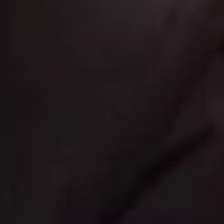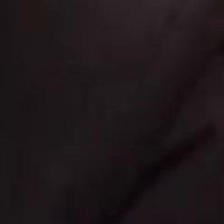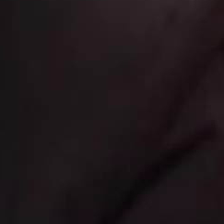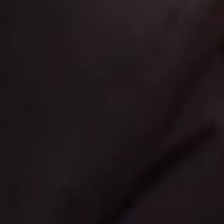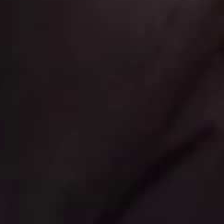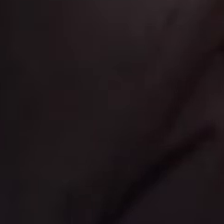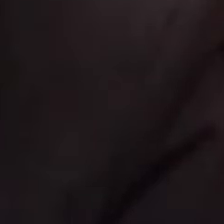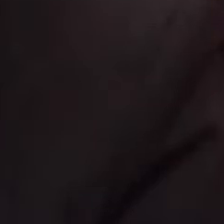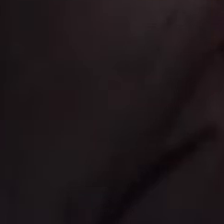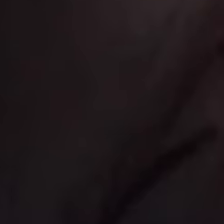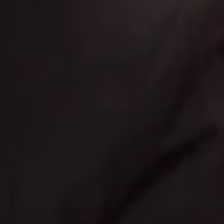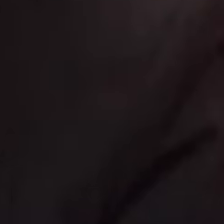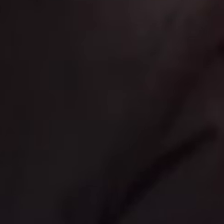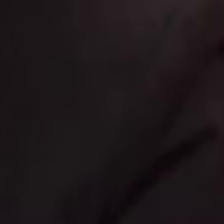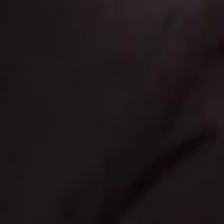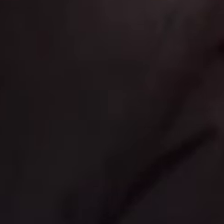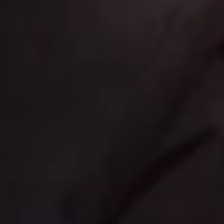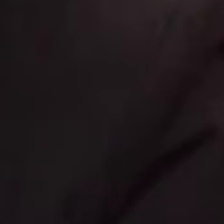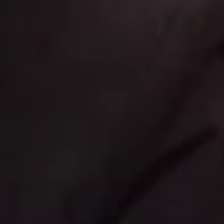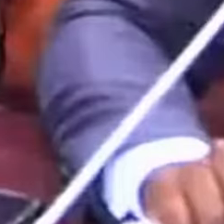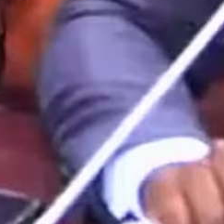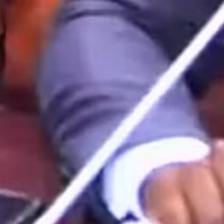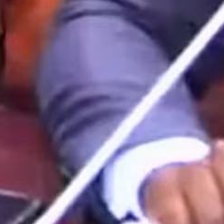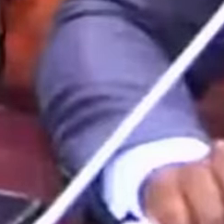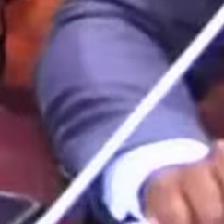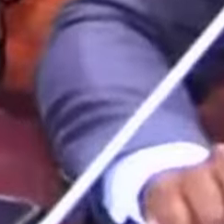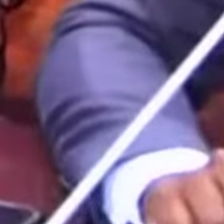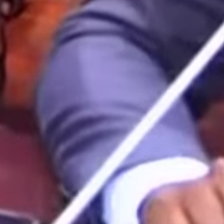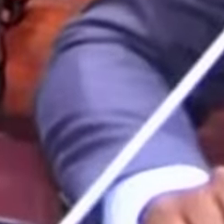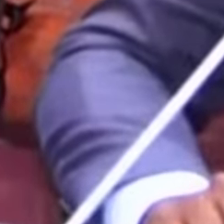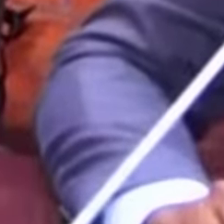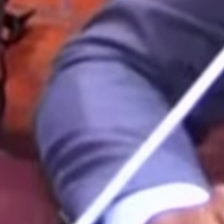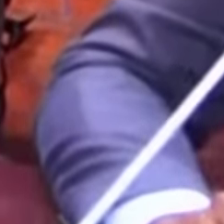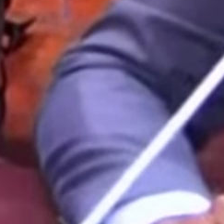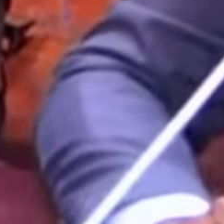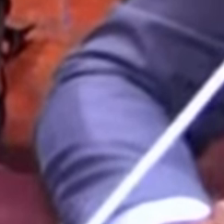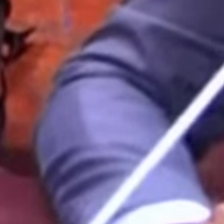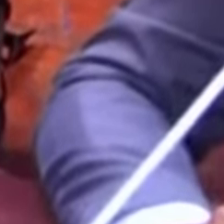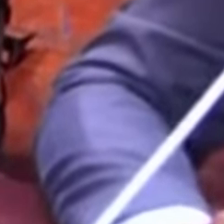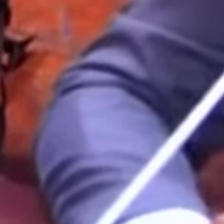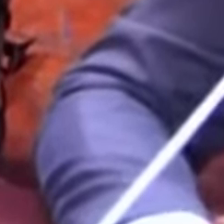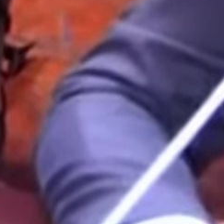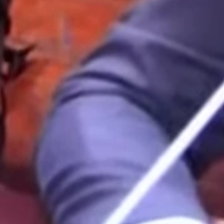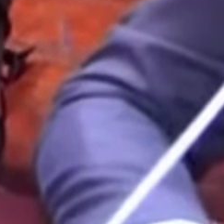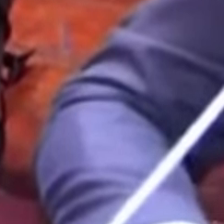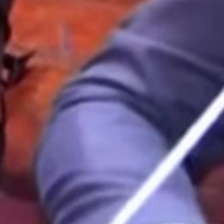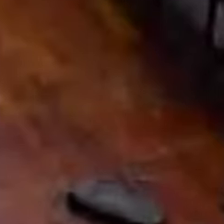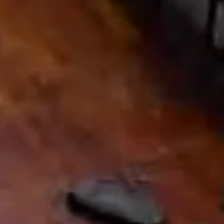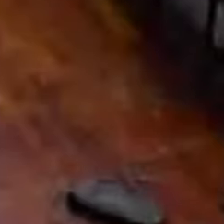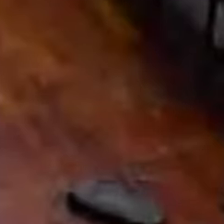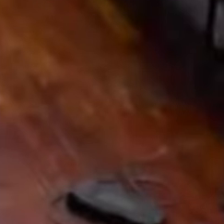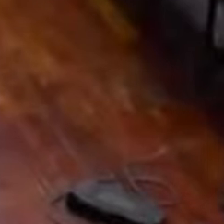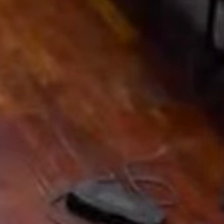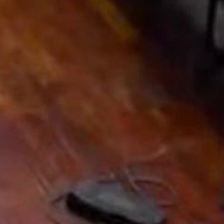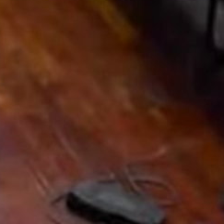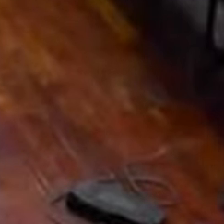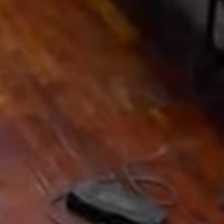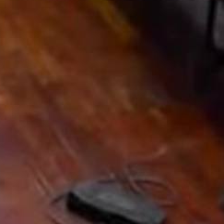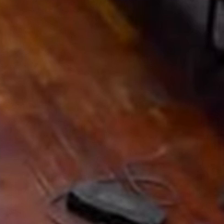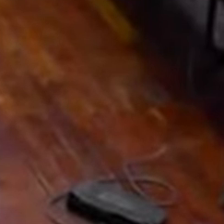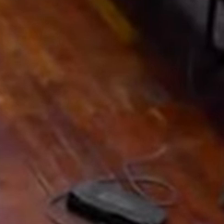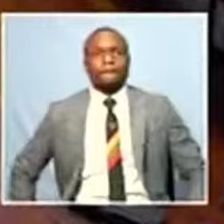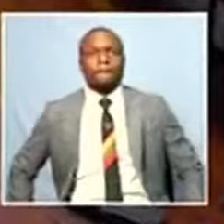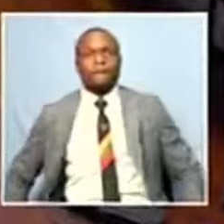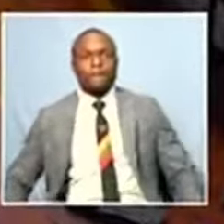Good morning, Chair. I am Stephen Mumbi, the Legal Officer of the Teaching Council of Zambia. Thank you. Good